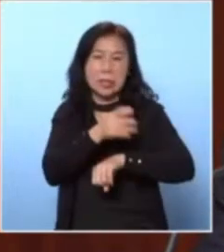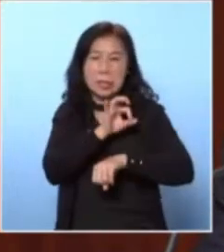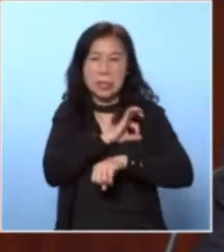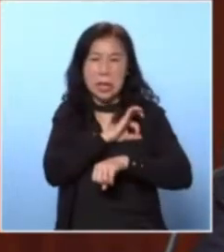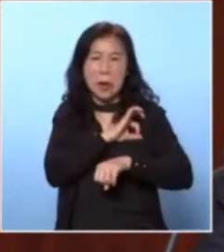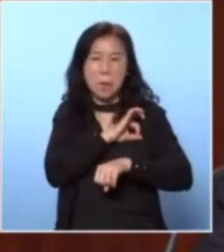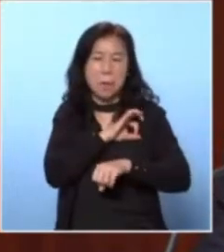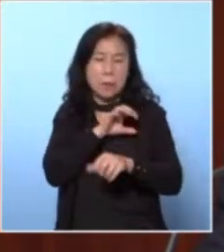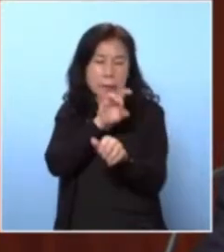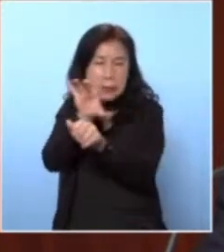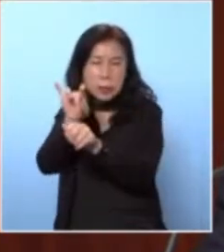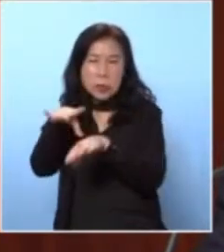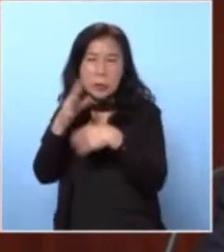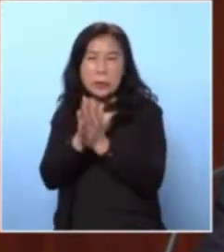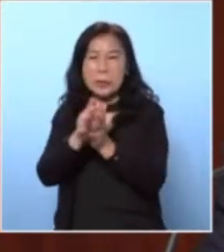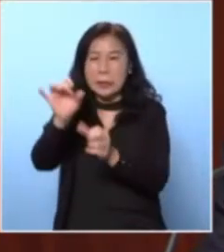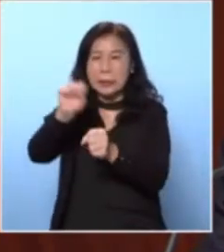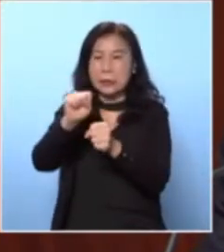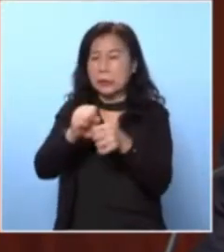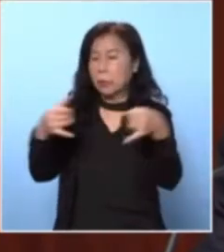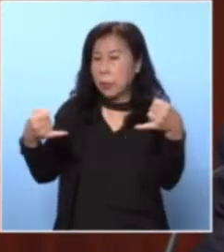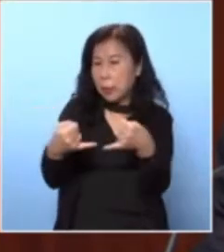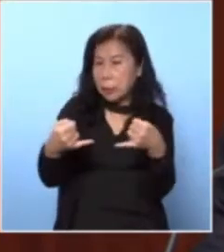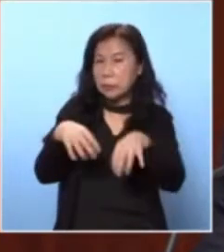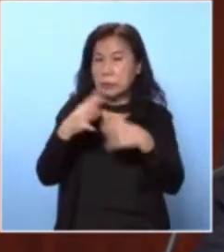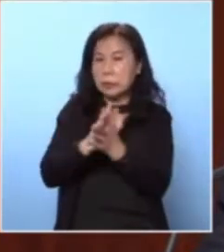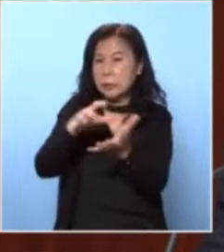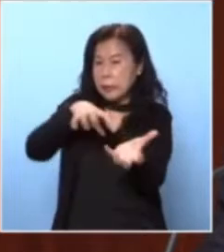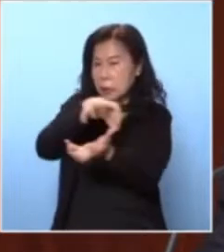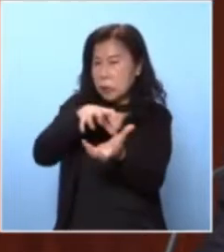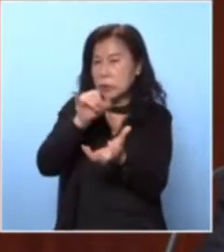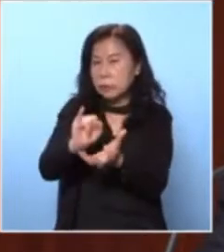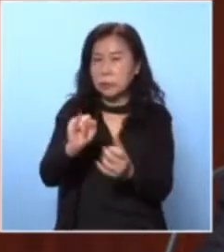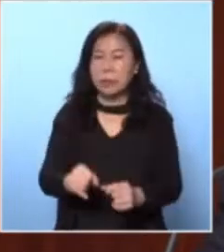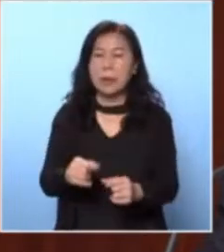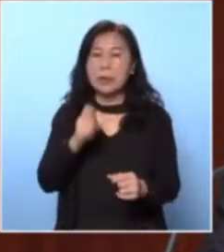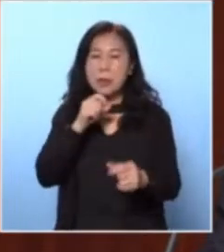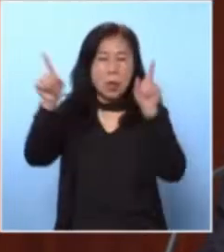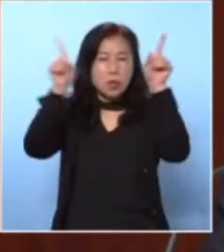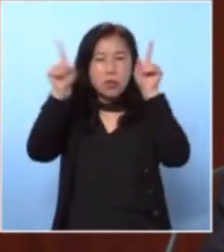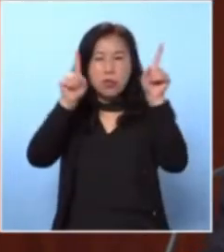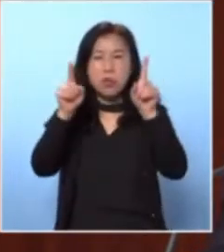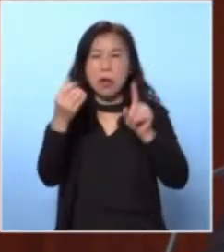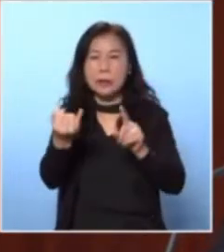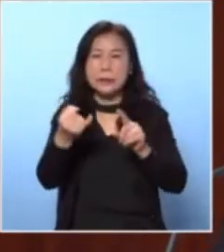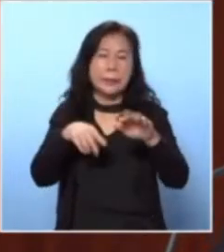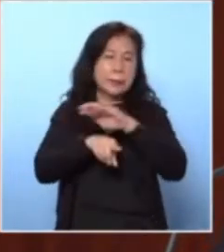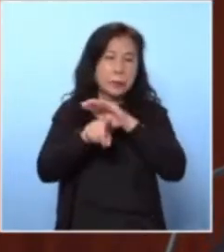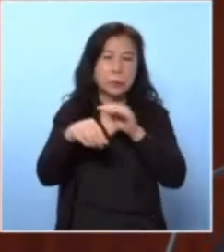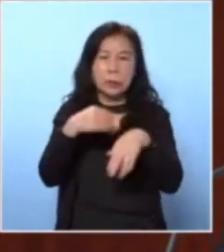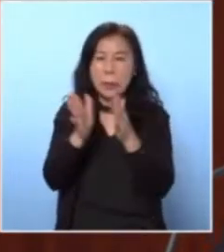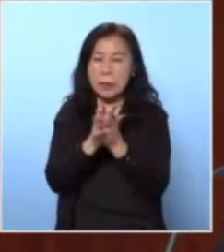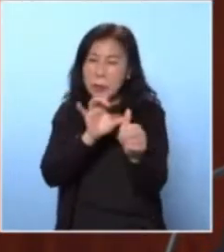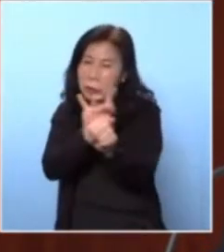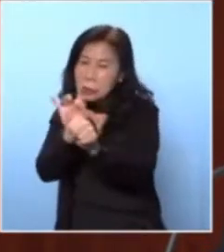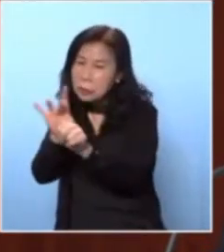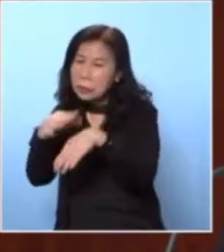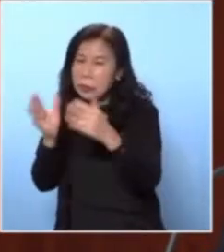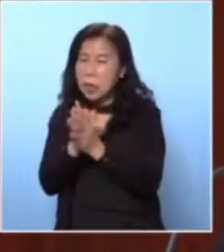forms that can undermine the governance of our country and the Hong